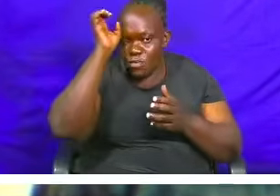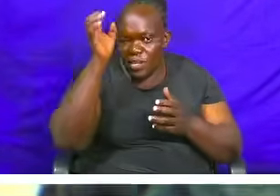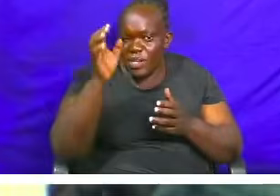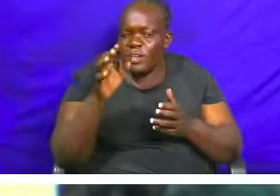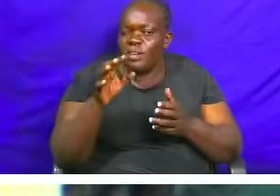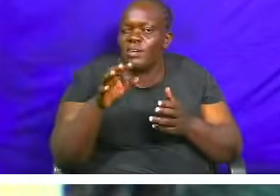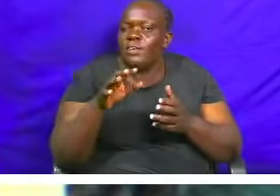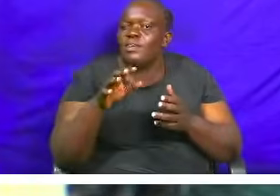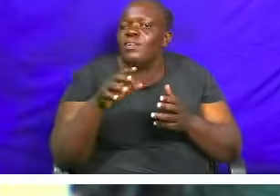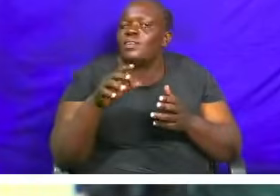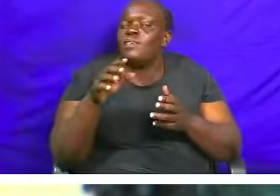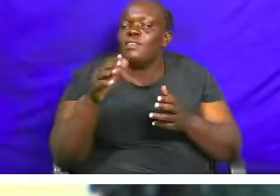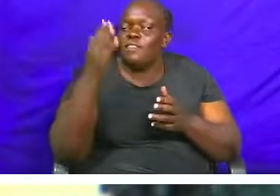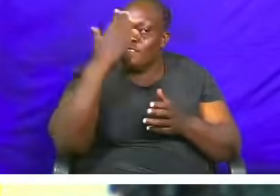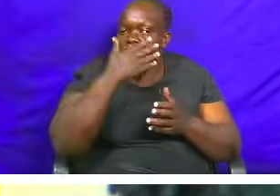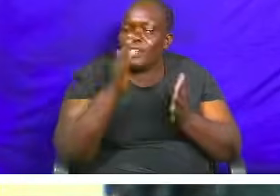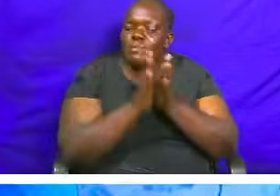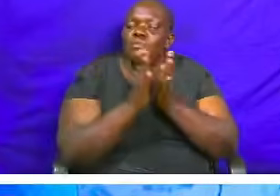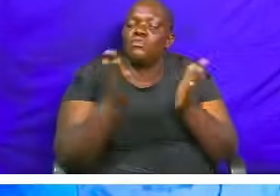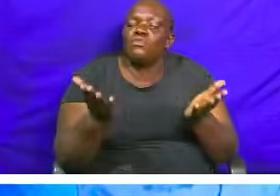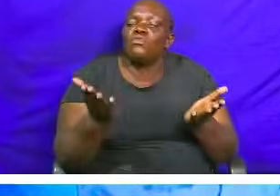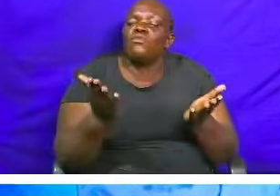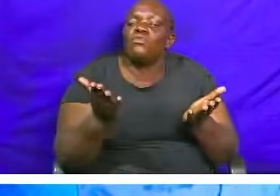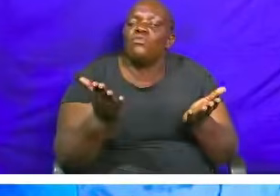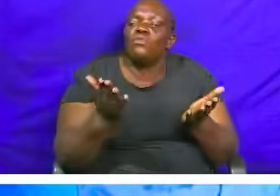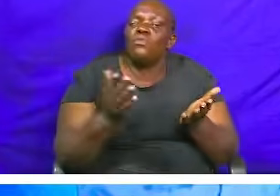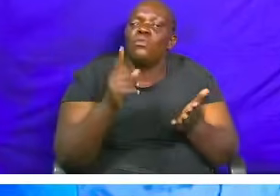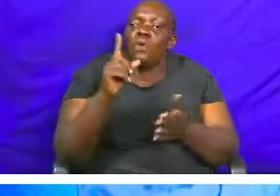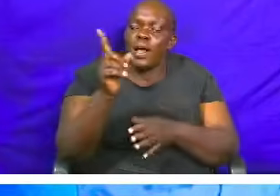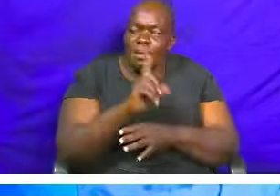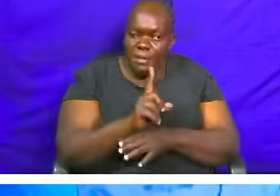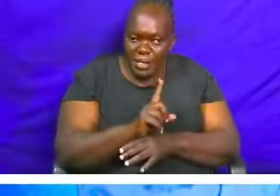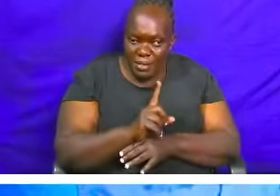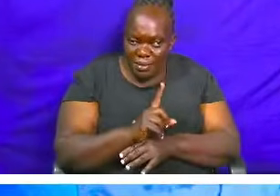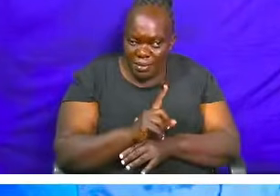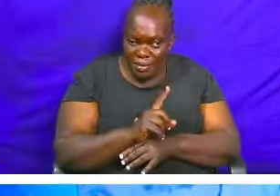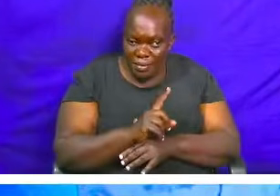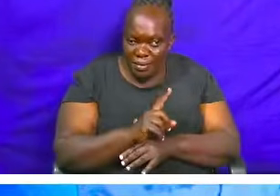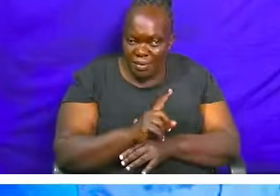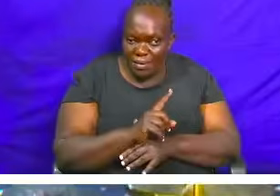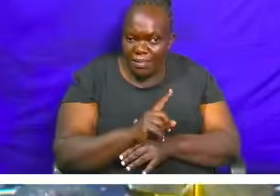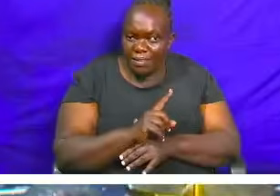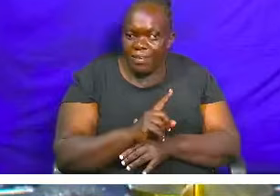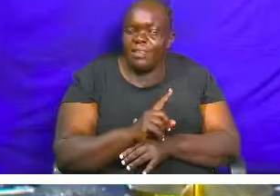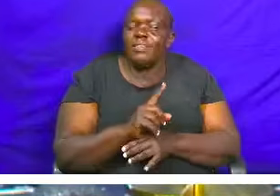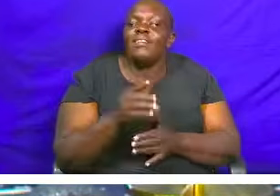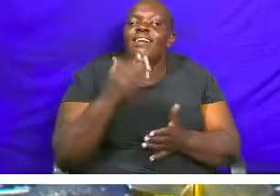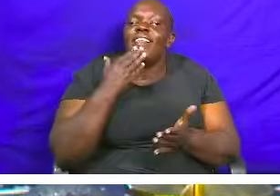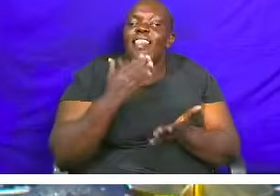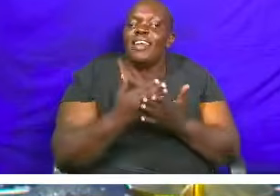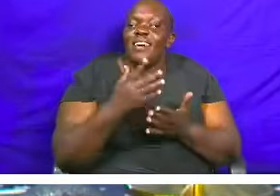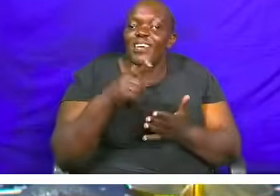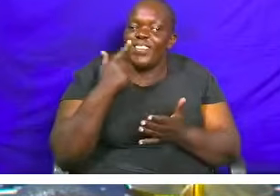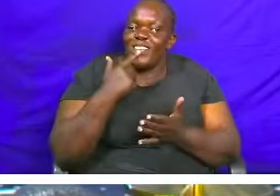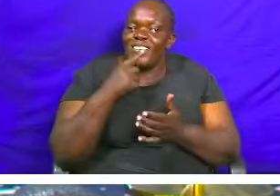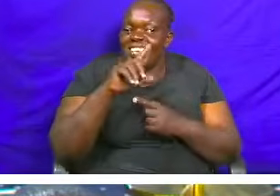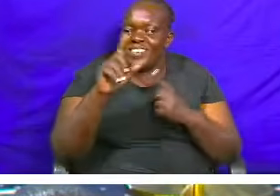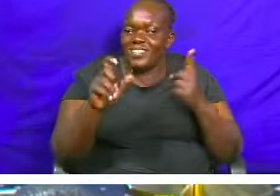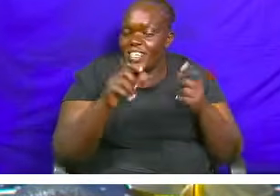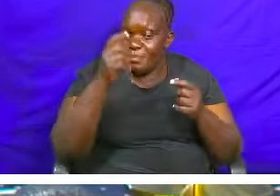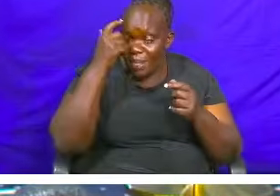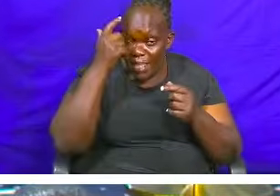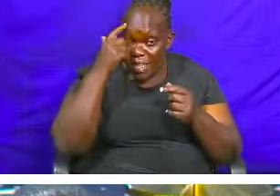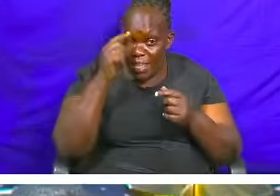platform? From Facebook. Okay. Over to you, engineer, in less than a minute. And you give us your closing remarks. Thank you for those questions. I think the first